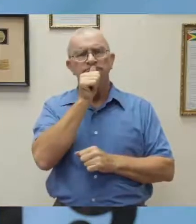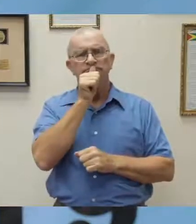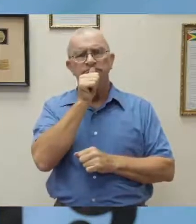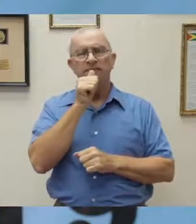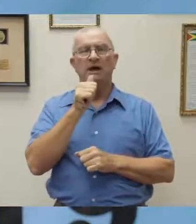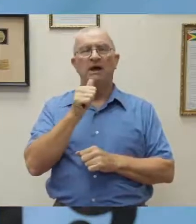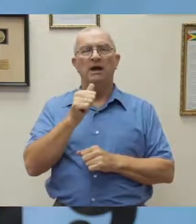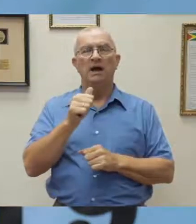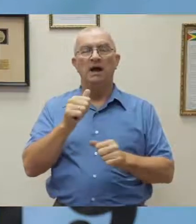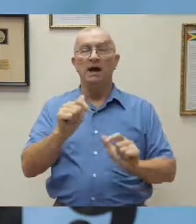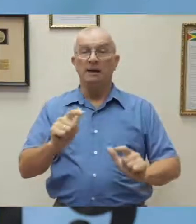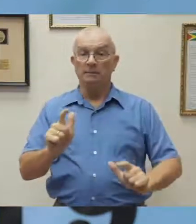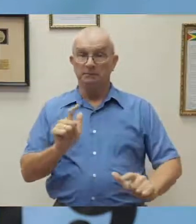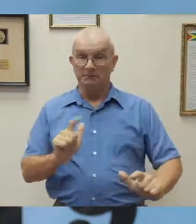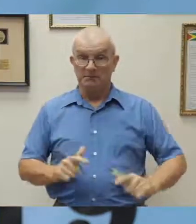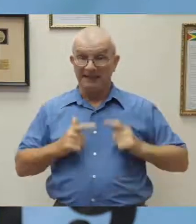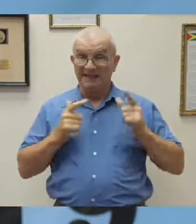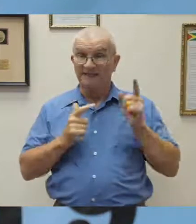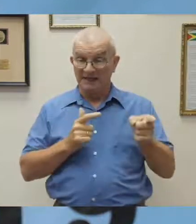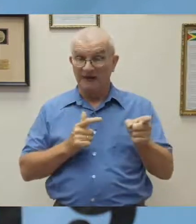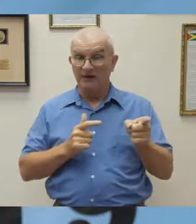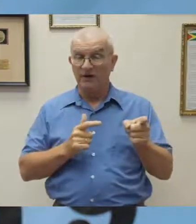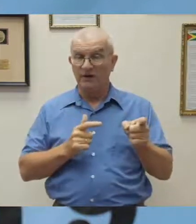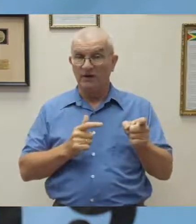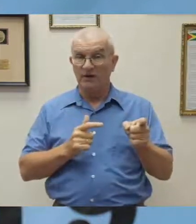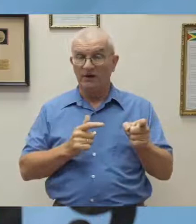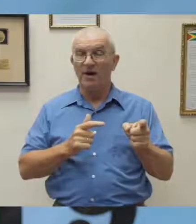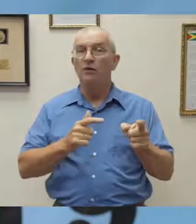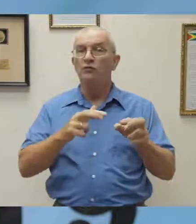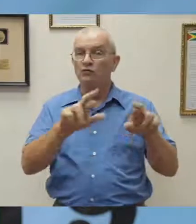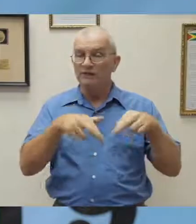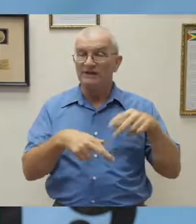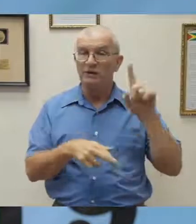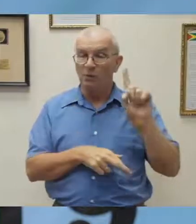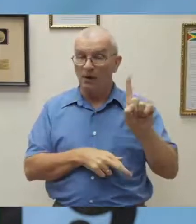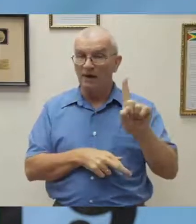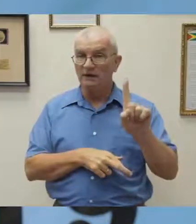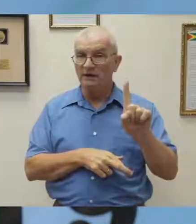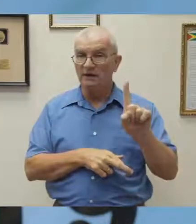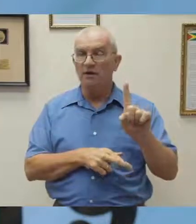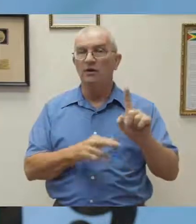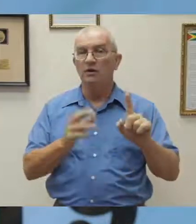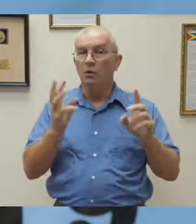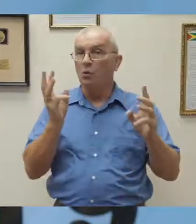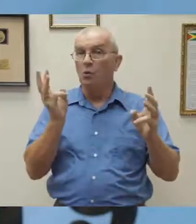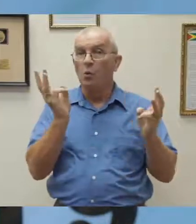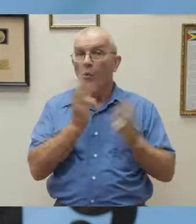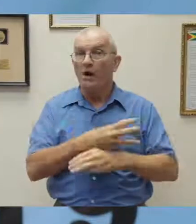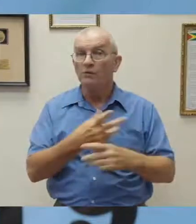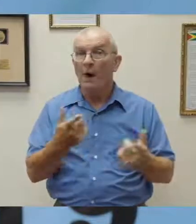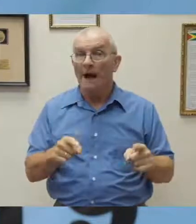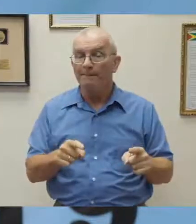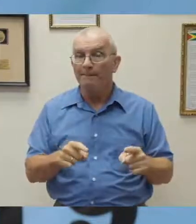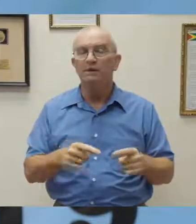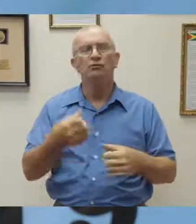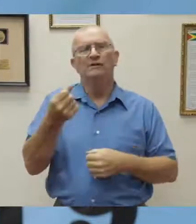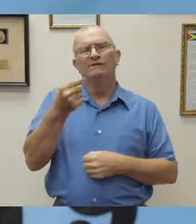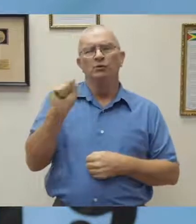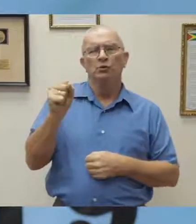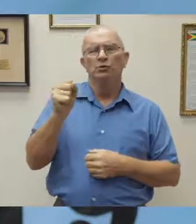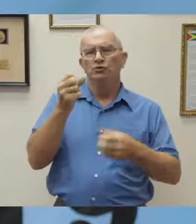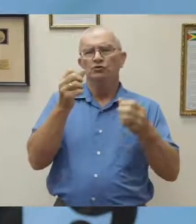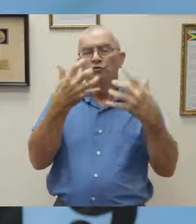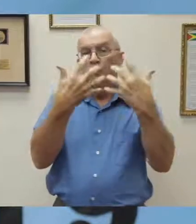of the communities in Region 1, the worst scenario will be your refusal to cooperate with the